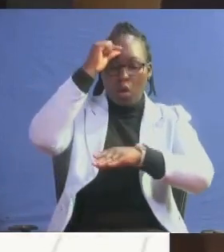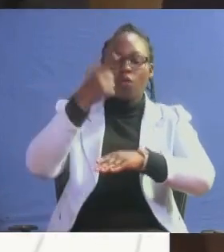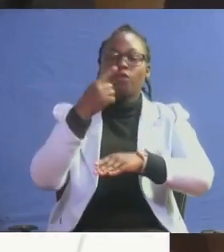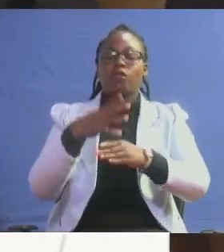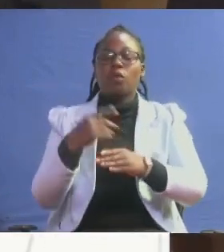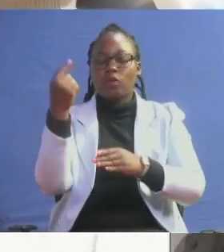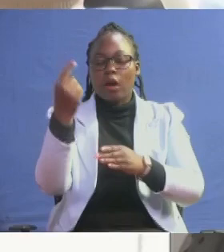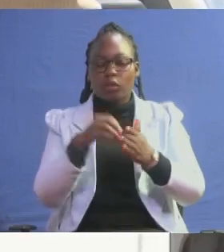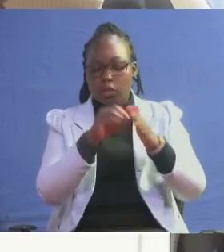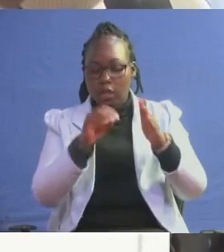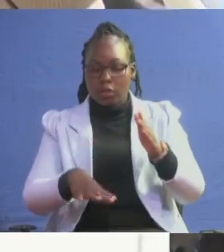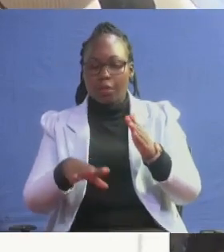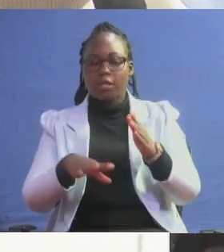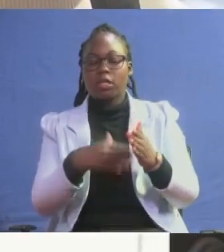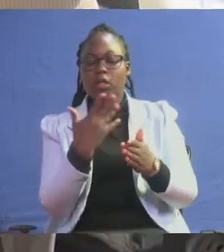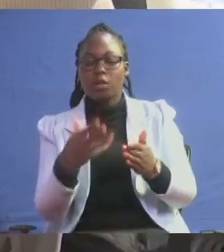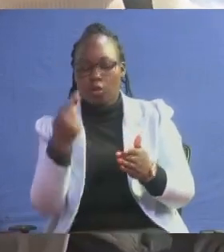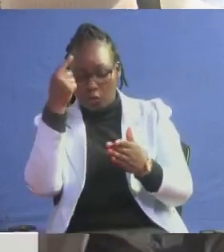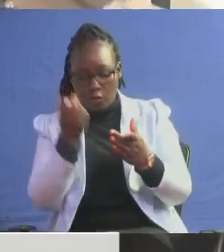off subsidized fertilizers.